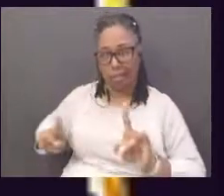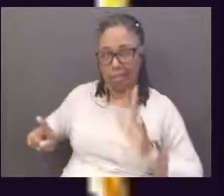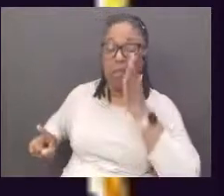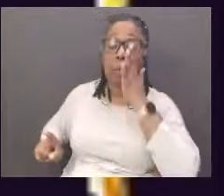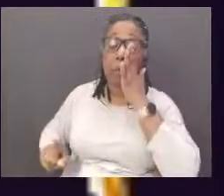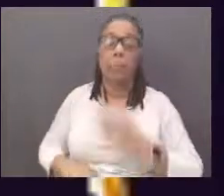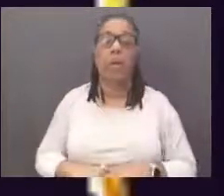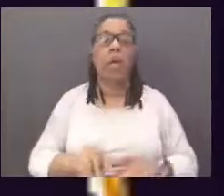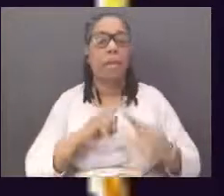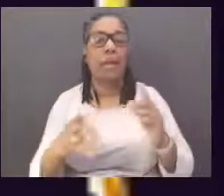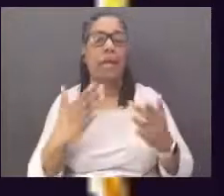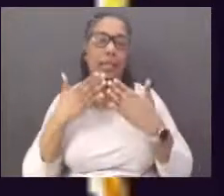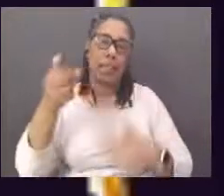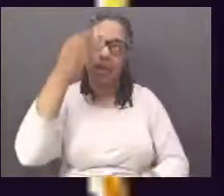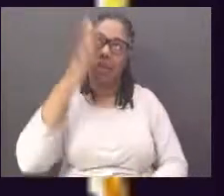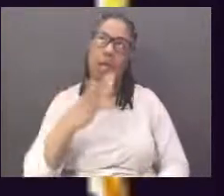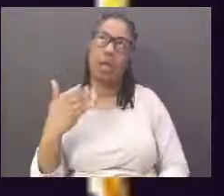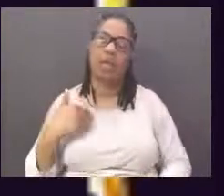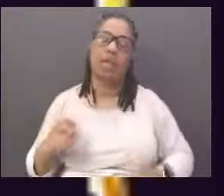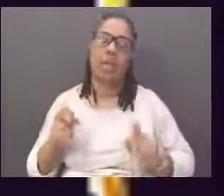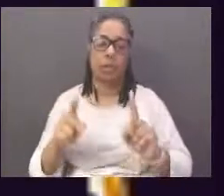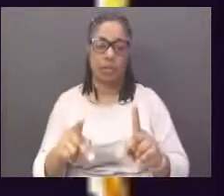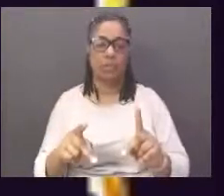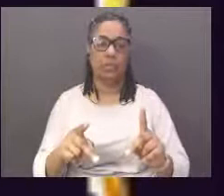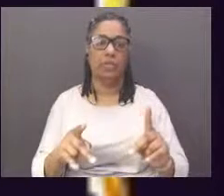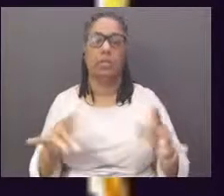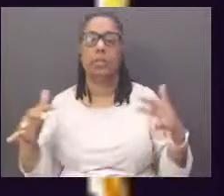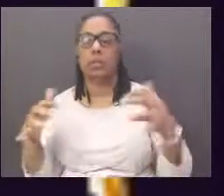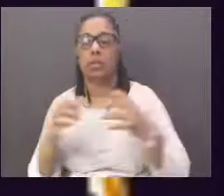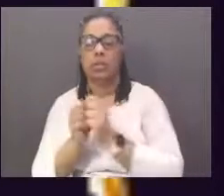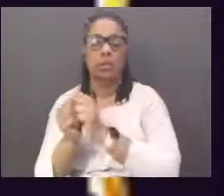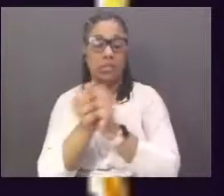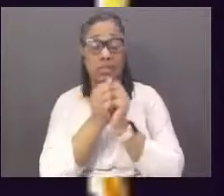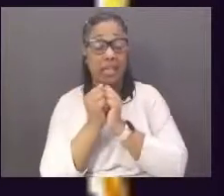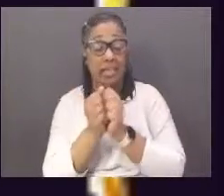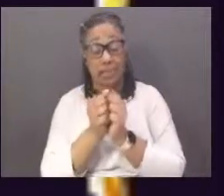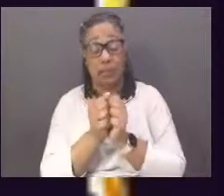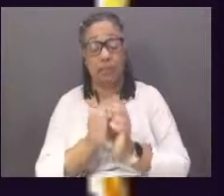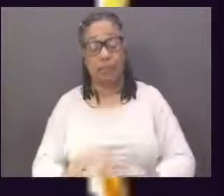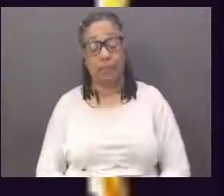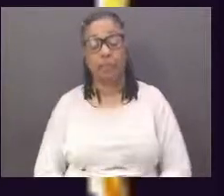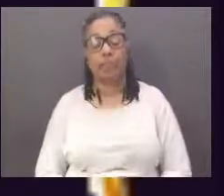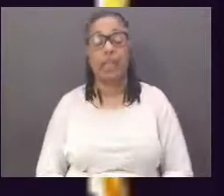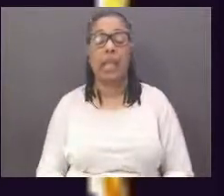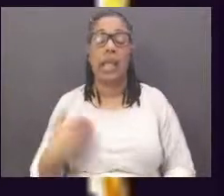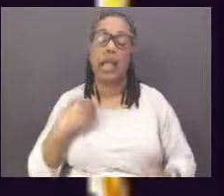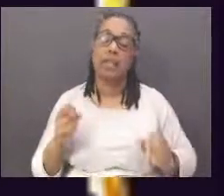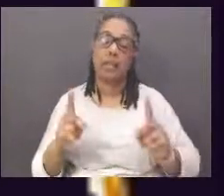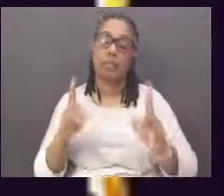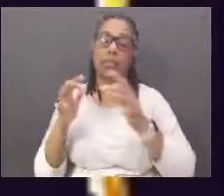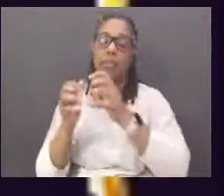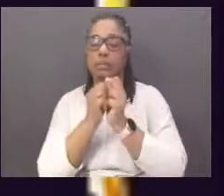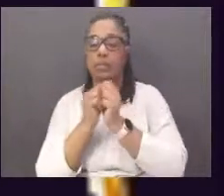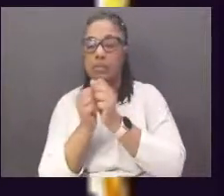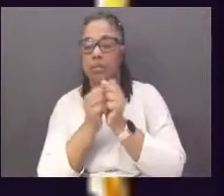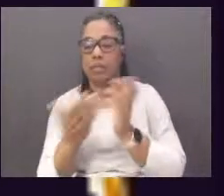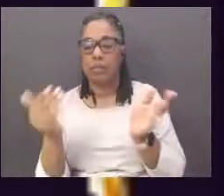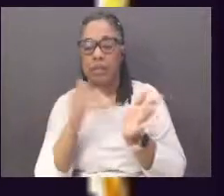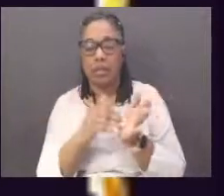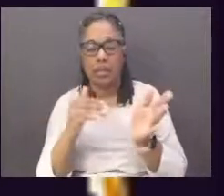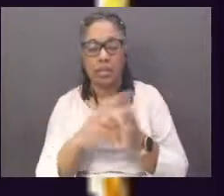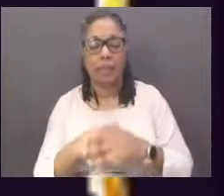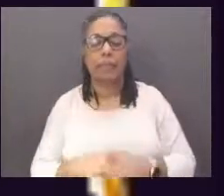God that we have an opportunity to now come to this table. We have an opportunity to come and participate in these acts that we might